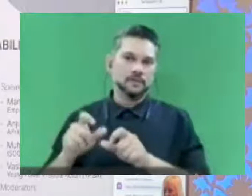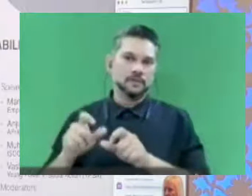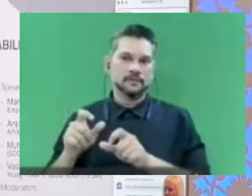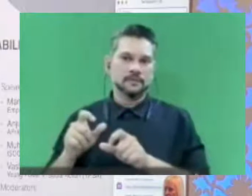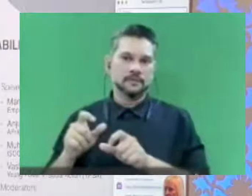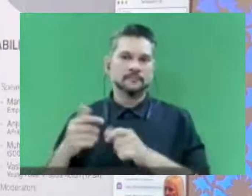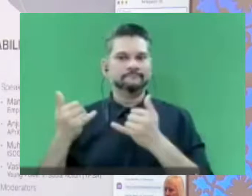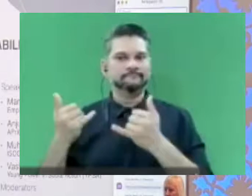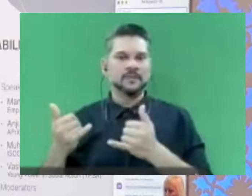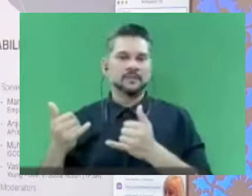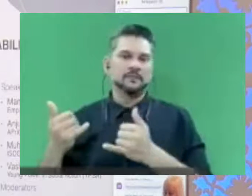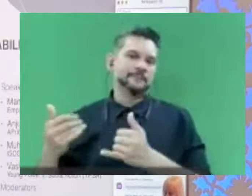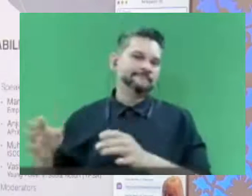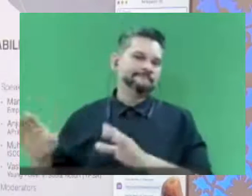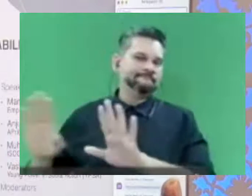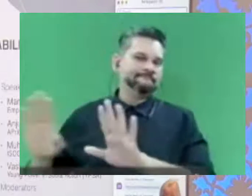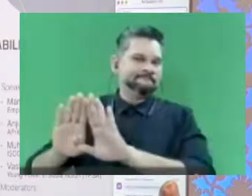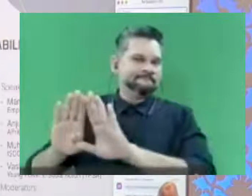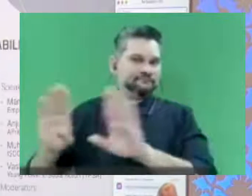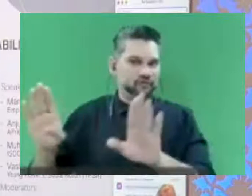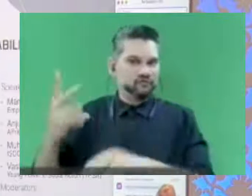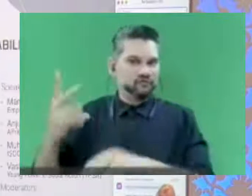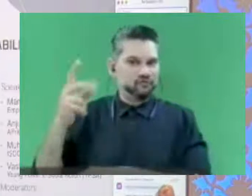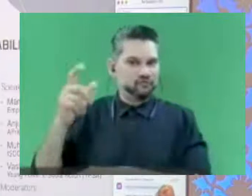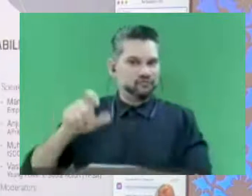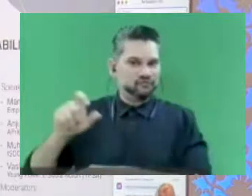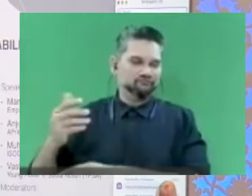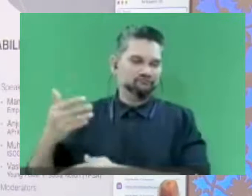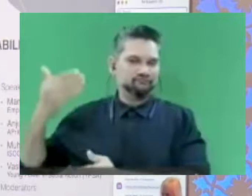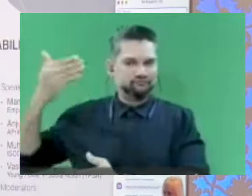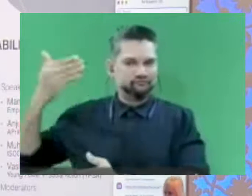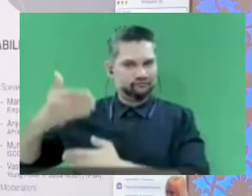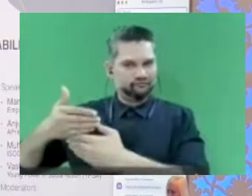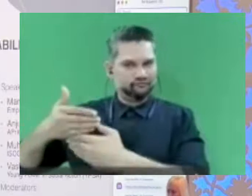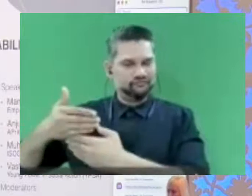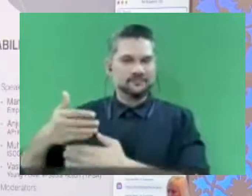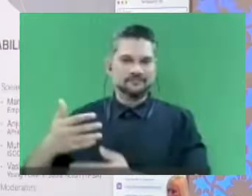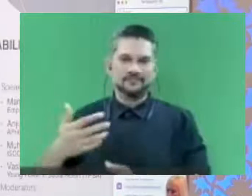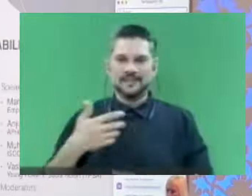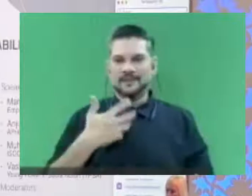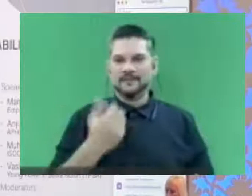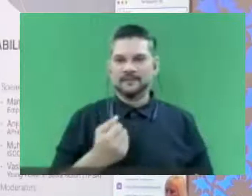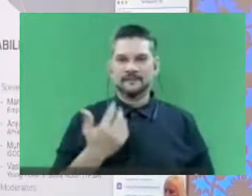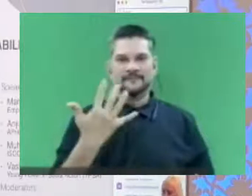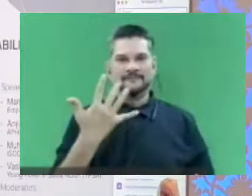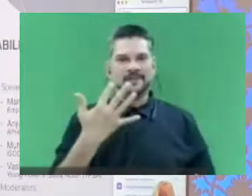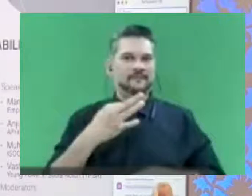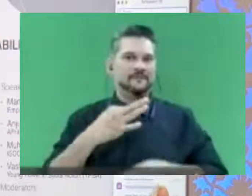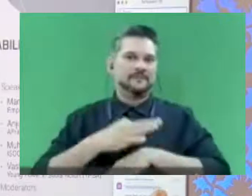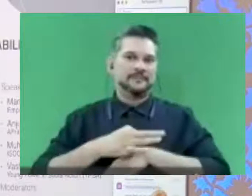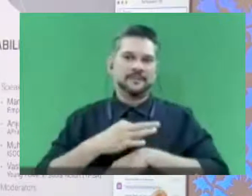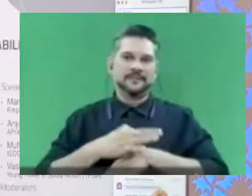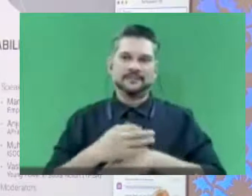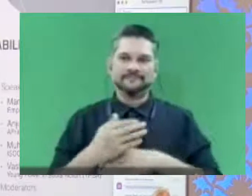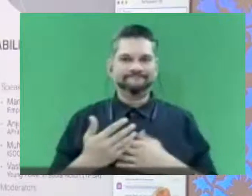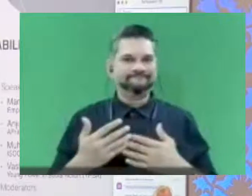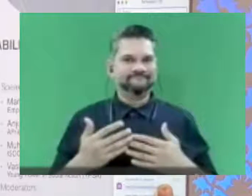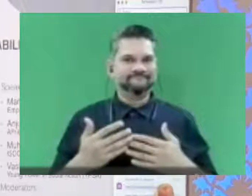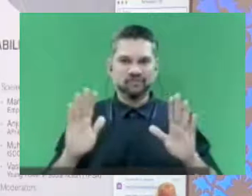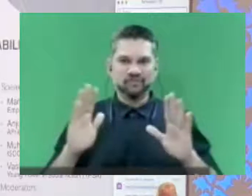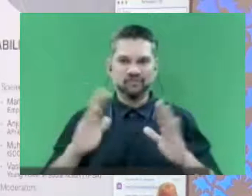there. And so we only have 5 minutes to go. Beg your pardon?